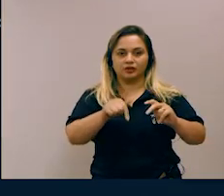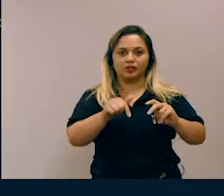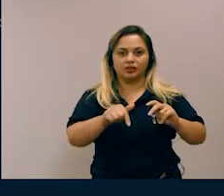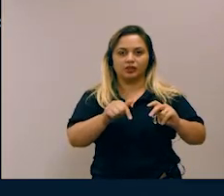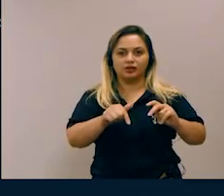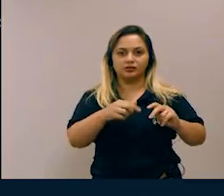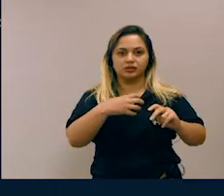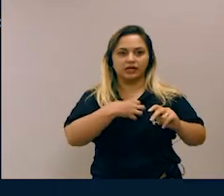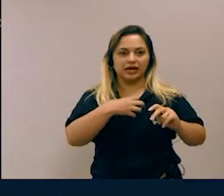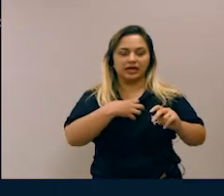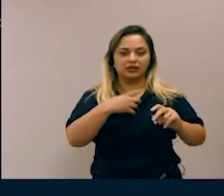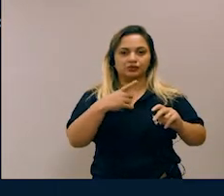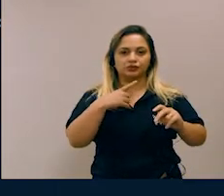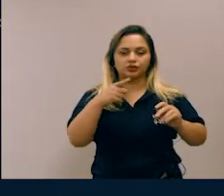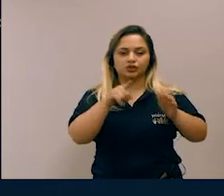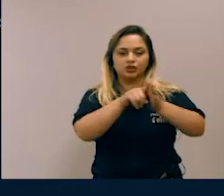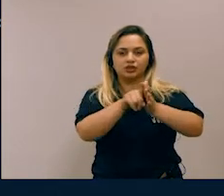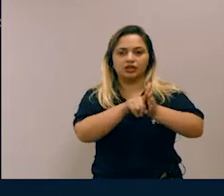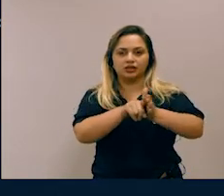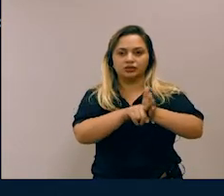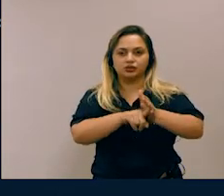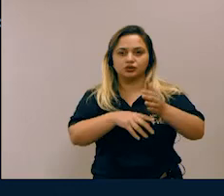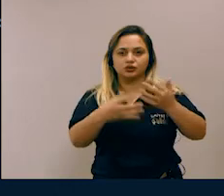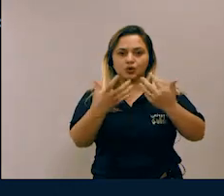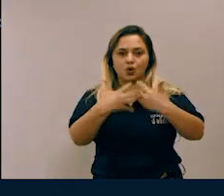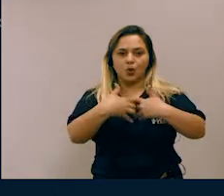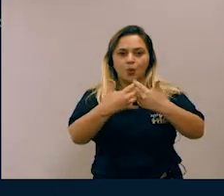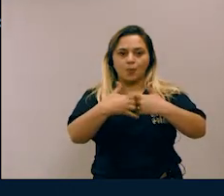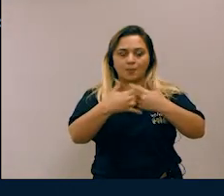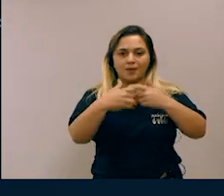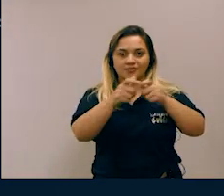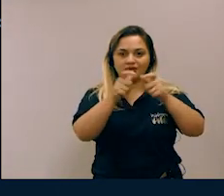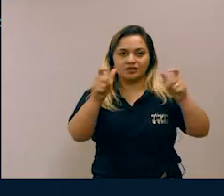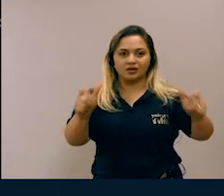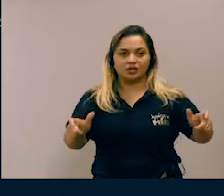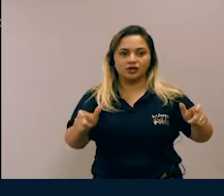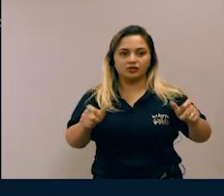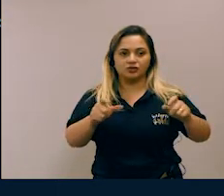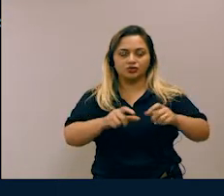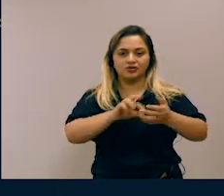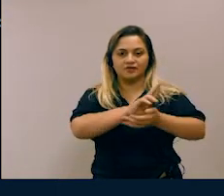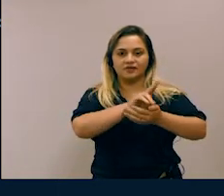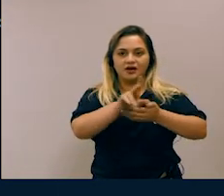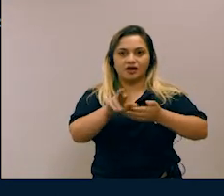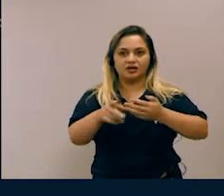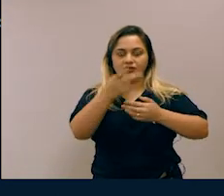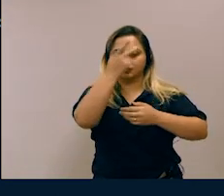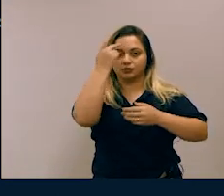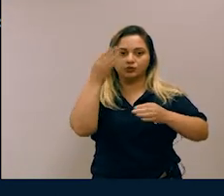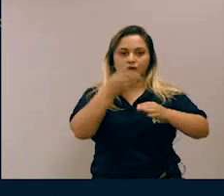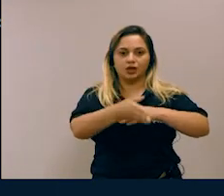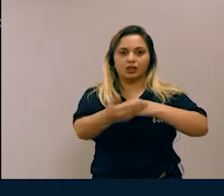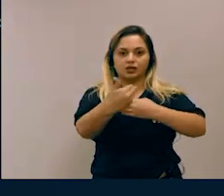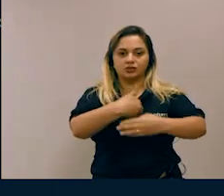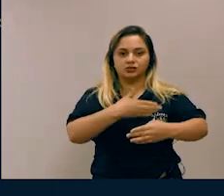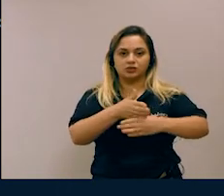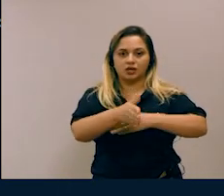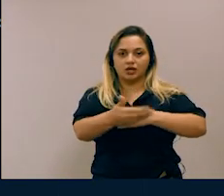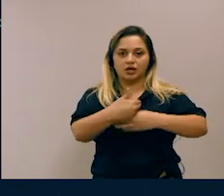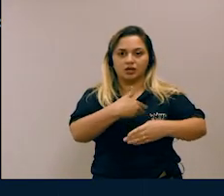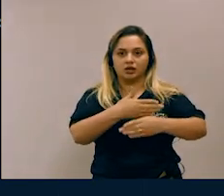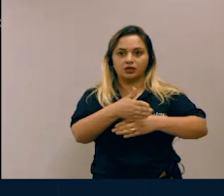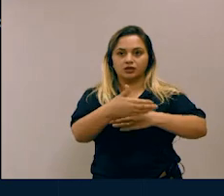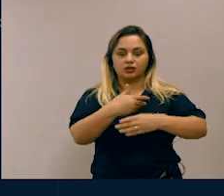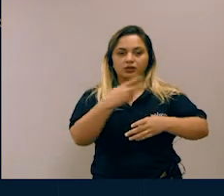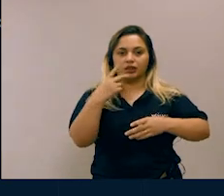big industrial park where lots of people come in. We try to figure out what is the landscape and what kind of things can we